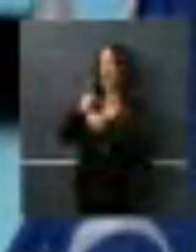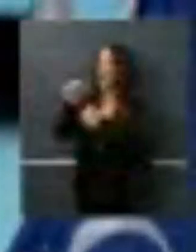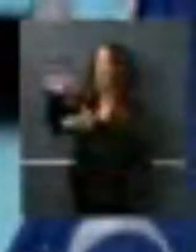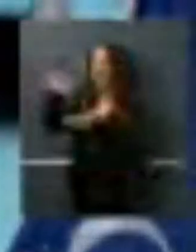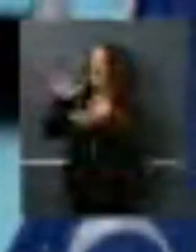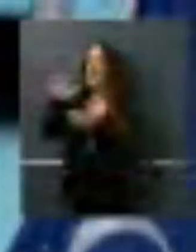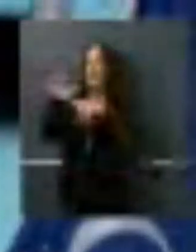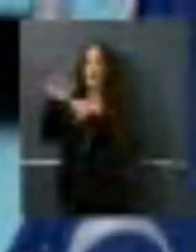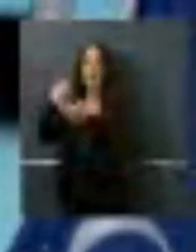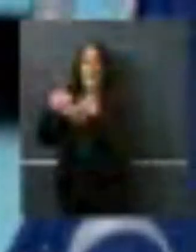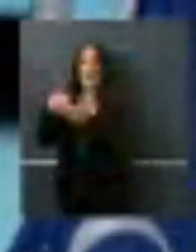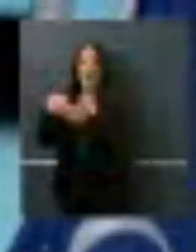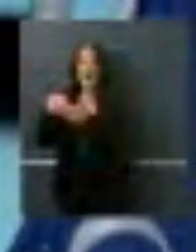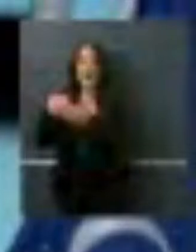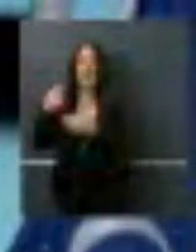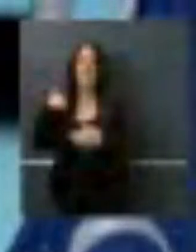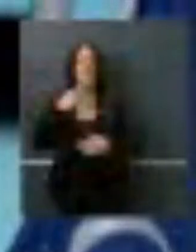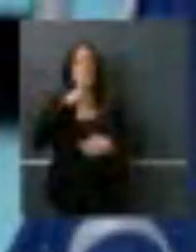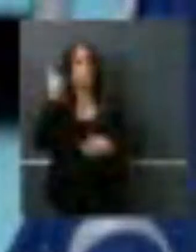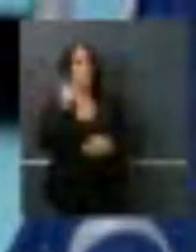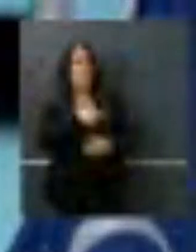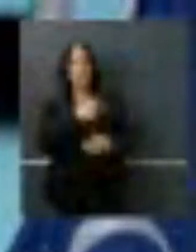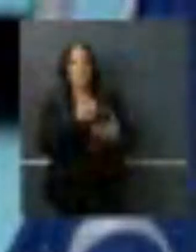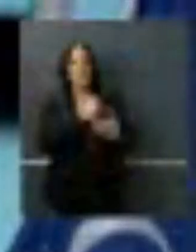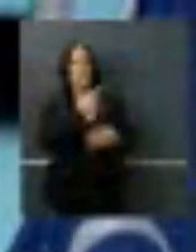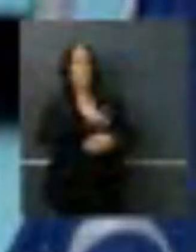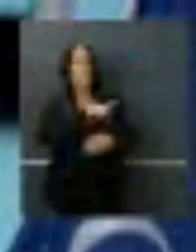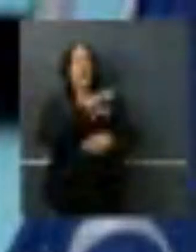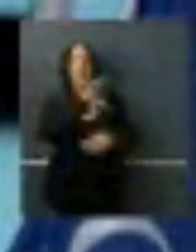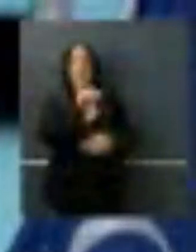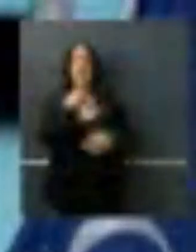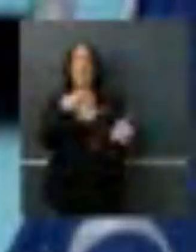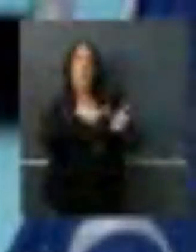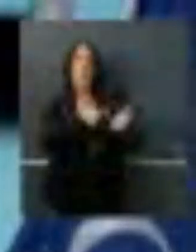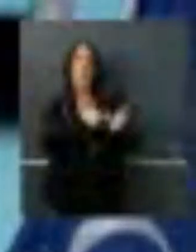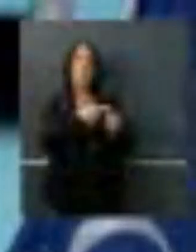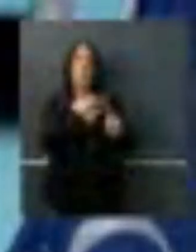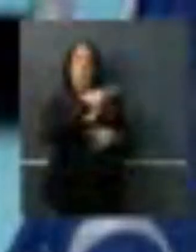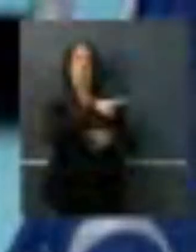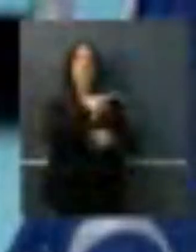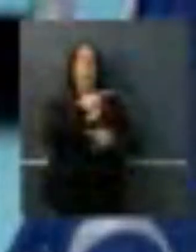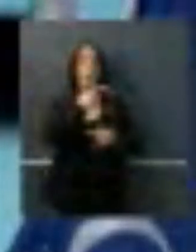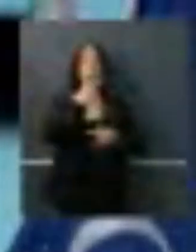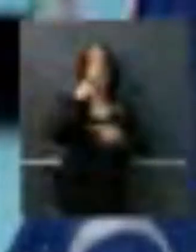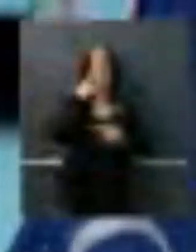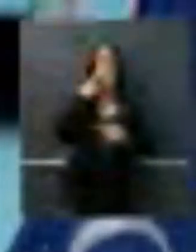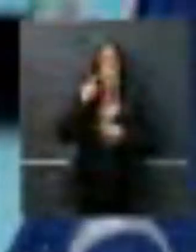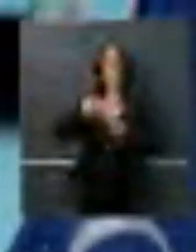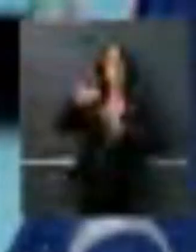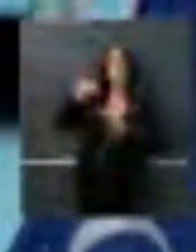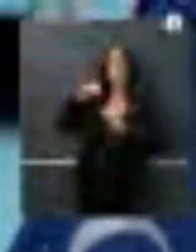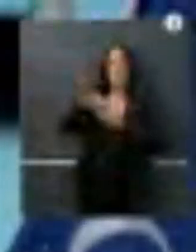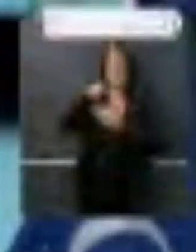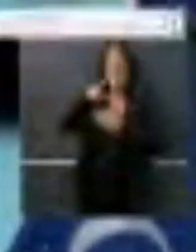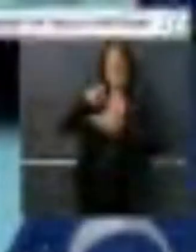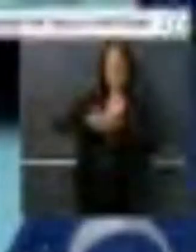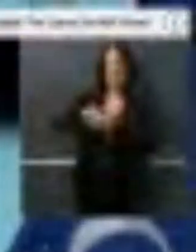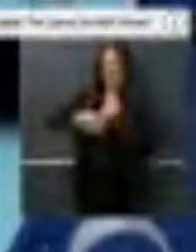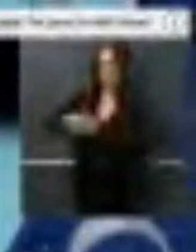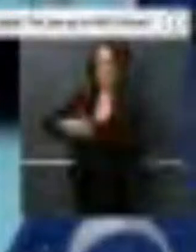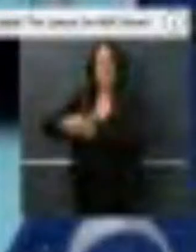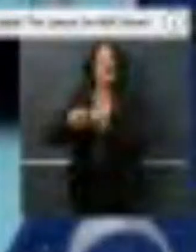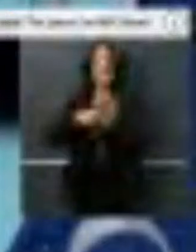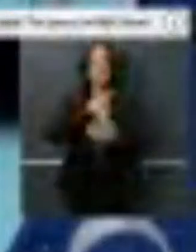garnish your CARES Act dollars. It's also retroactive. So if you're a debt collector and you did garnish